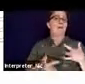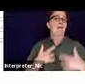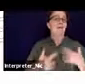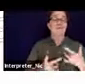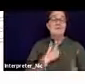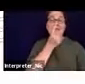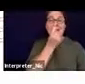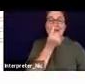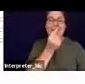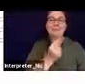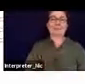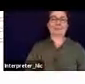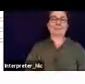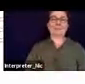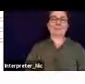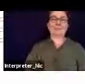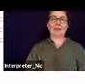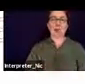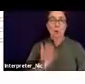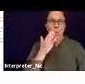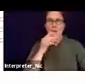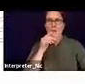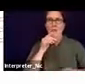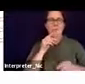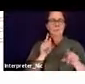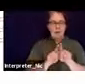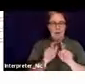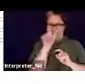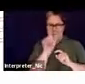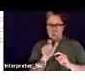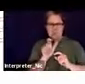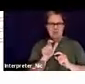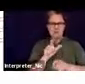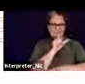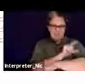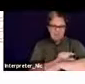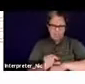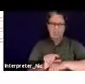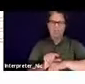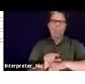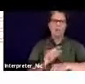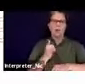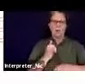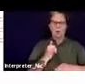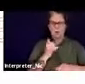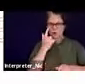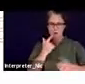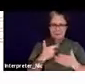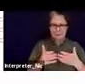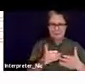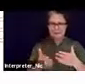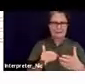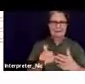But actually, when you're managing your disability, or when you lack your confidence, it can be very difficult to get